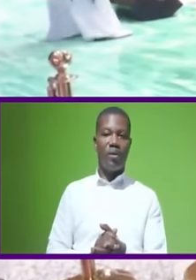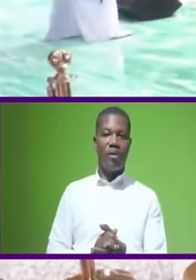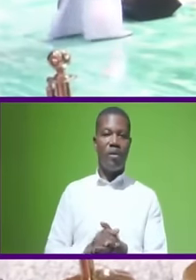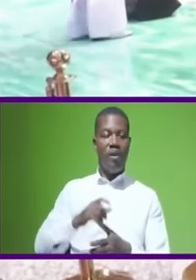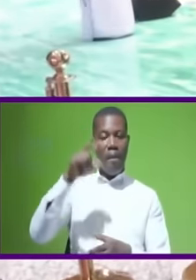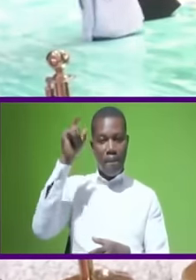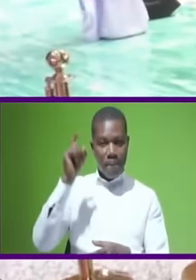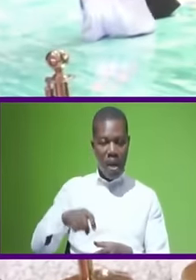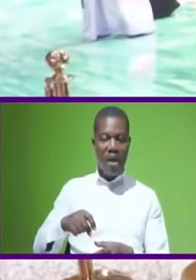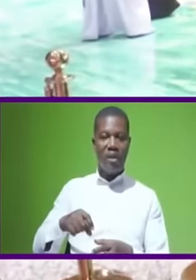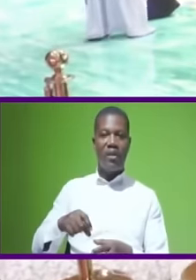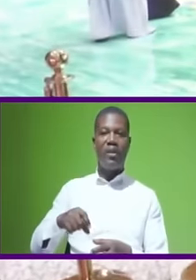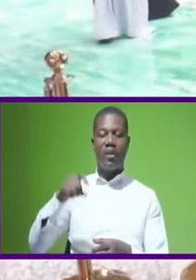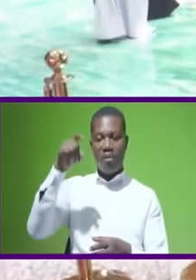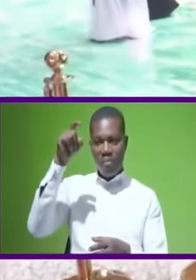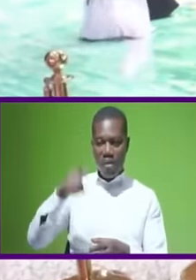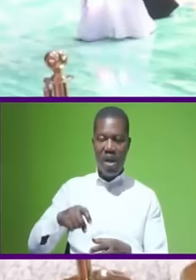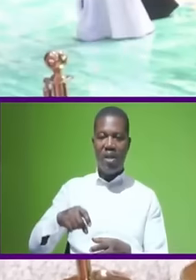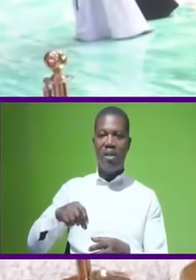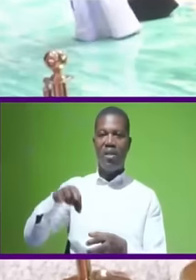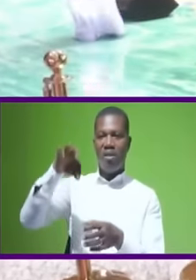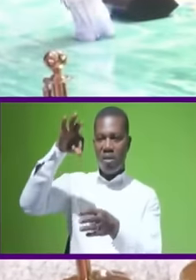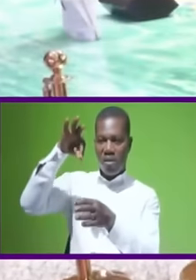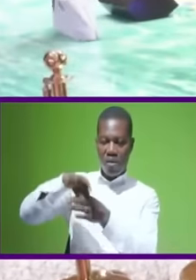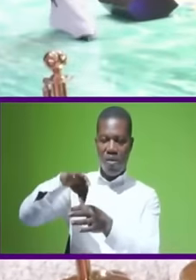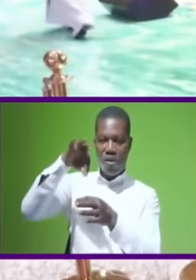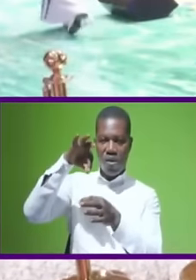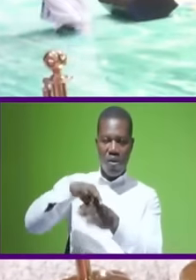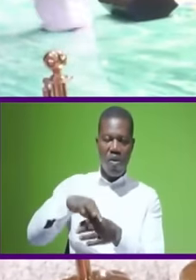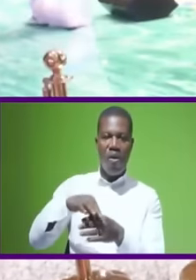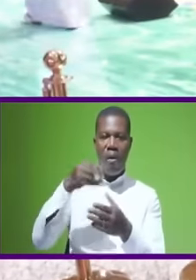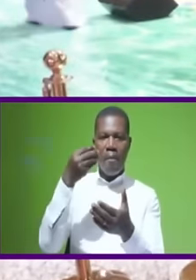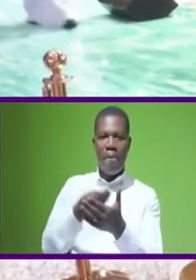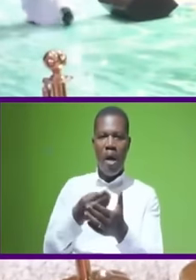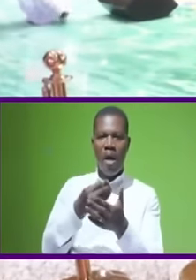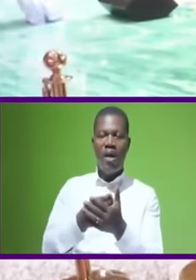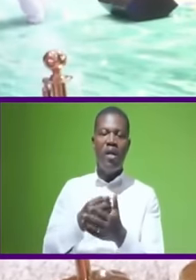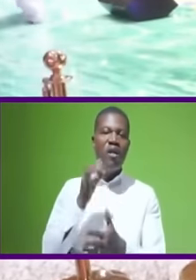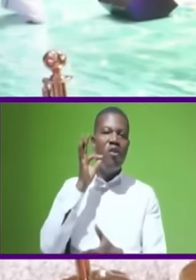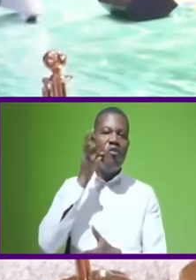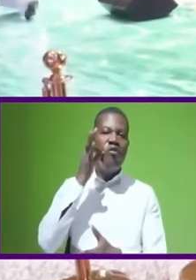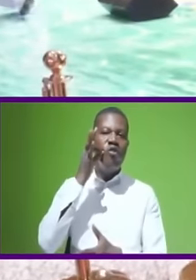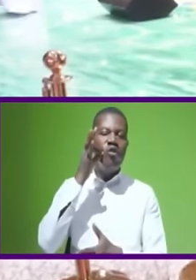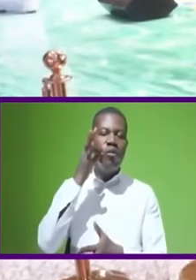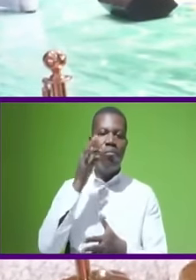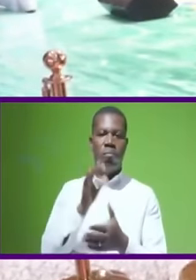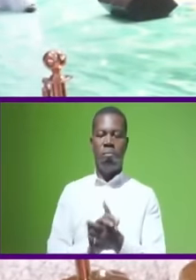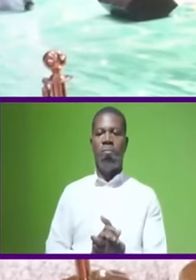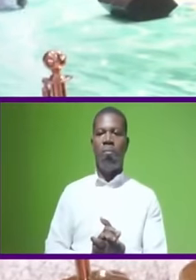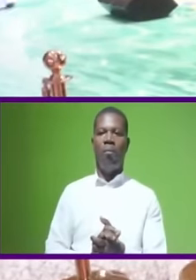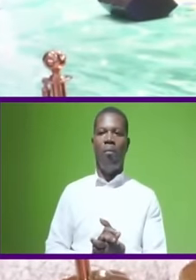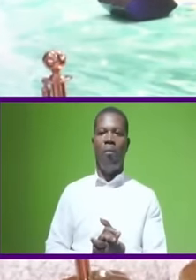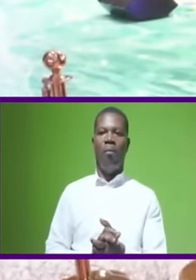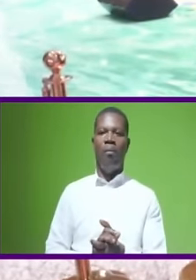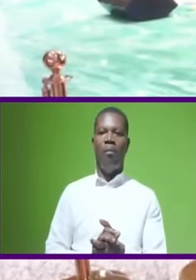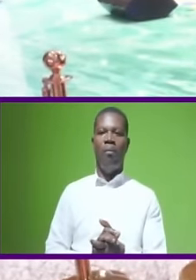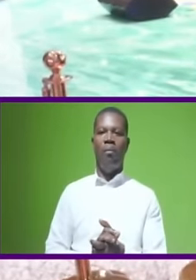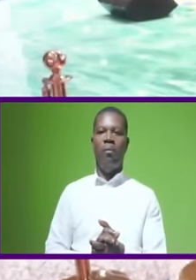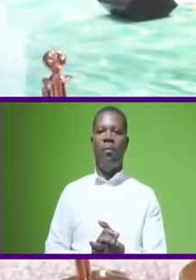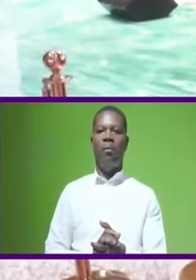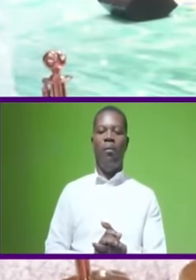dua sika na ba. Then we ought to plant or sow the seed of